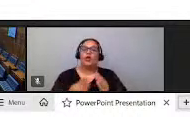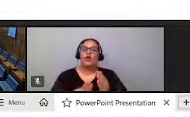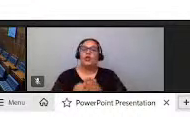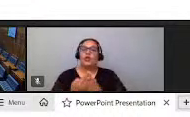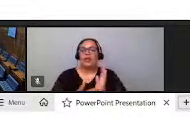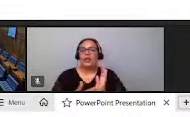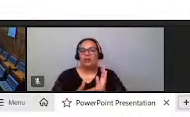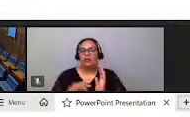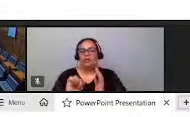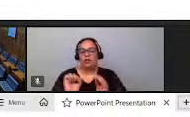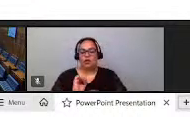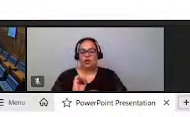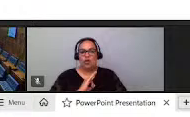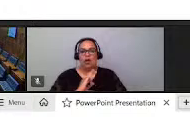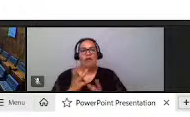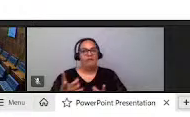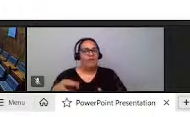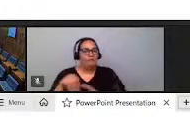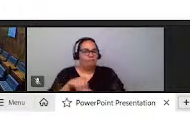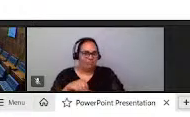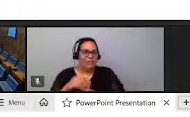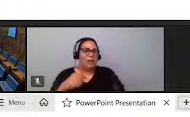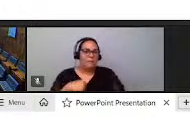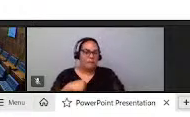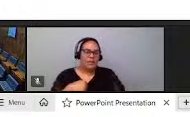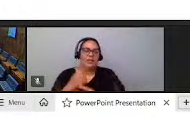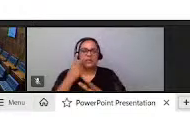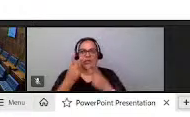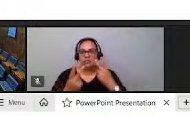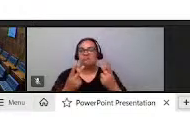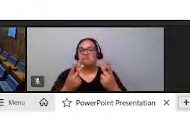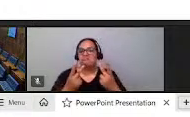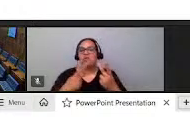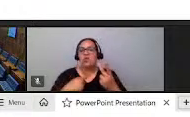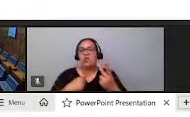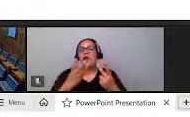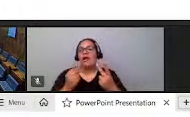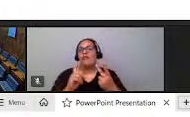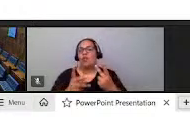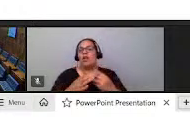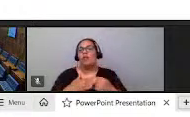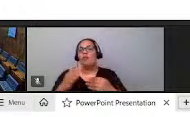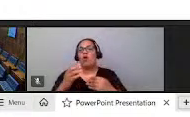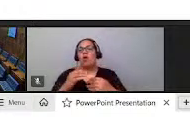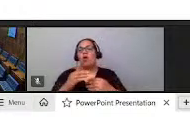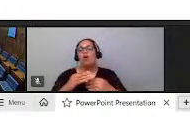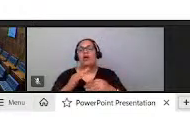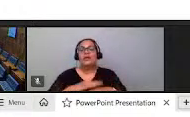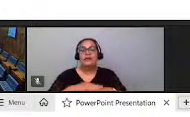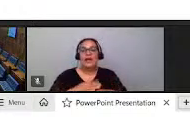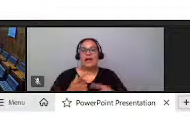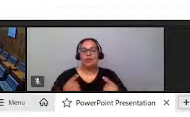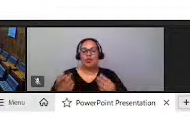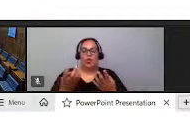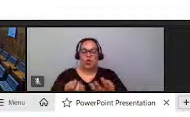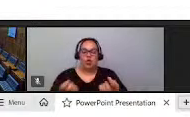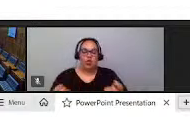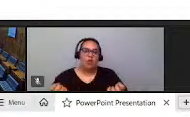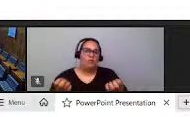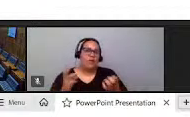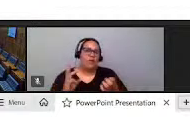technical staff coming in I foresee that we will have more up time in terms of our